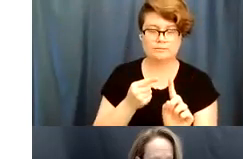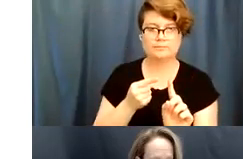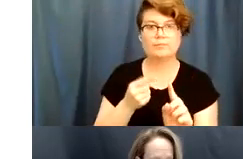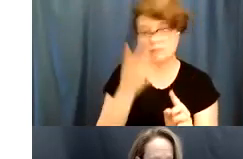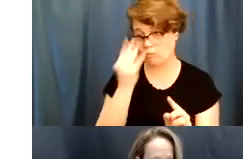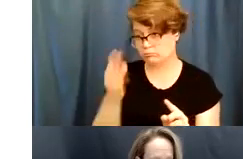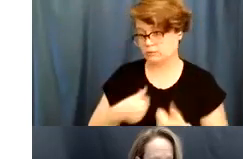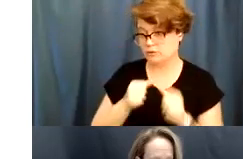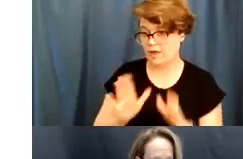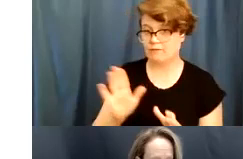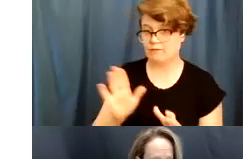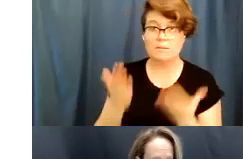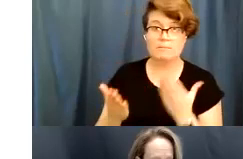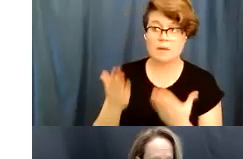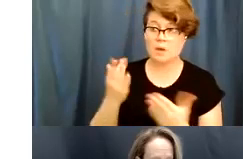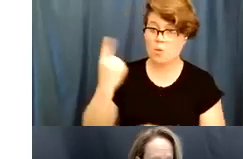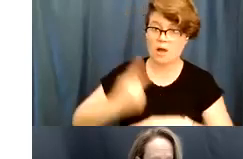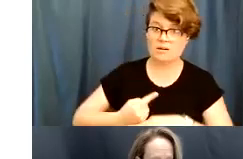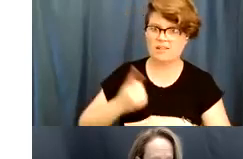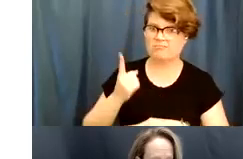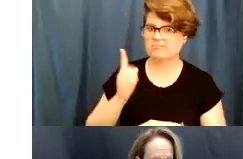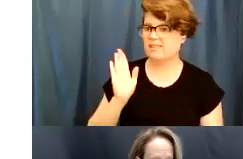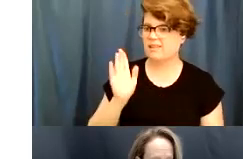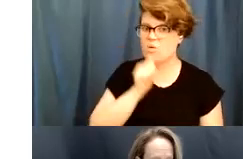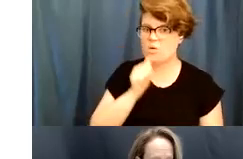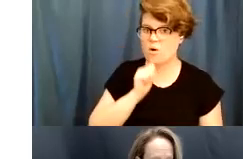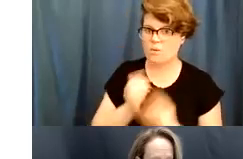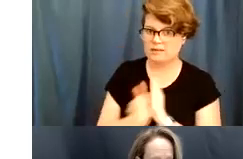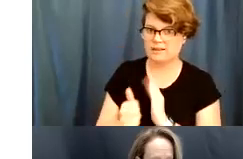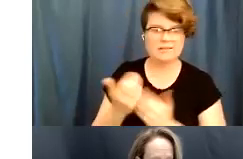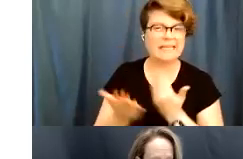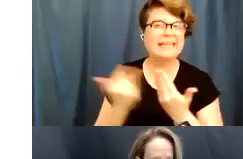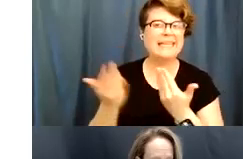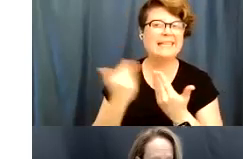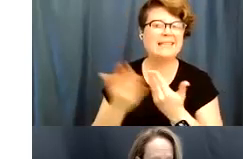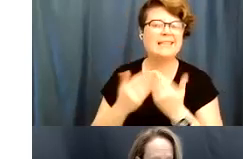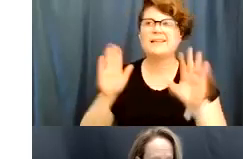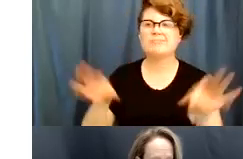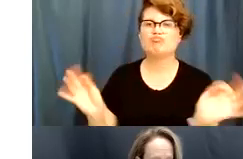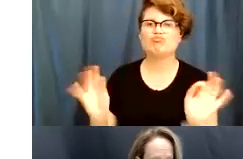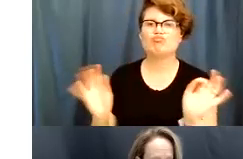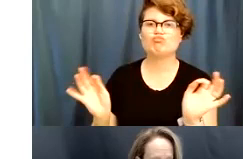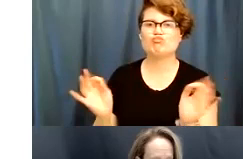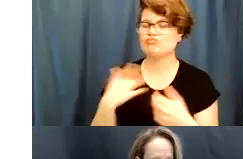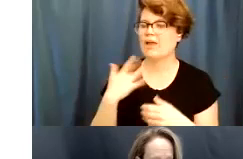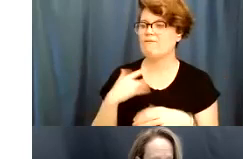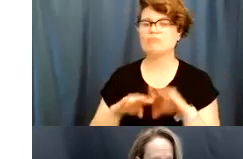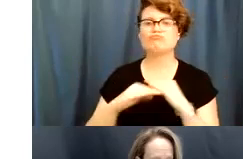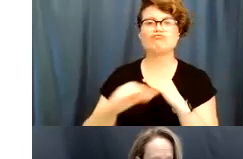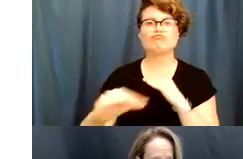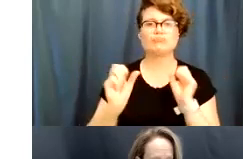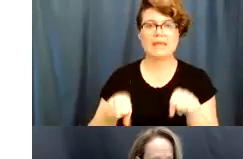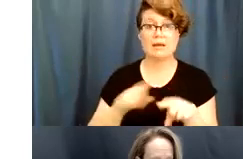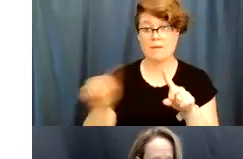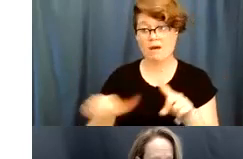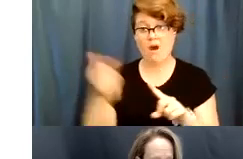it may be very easy for you to use coping strategies and level yourself. But then there's going to be other days where you're